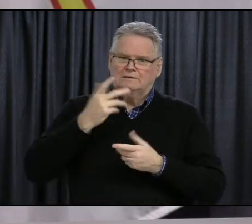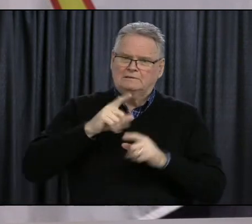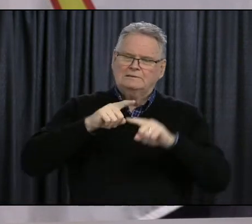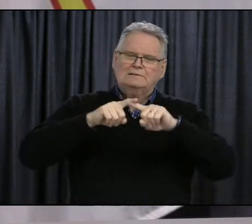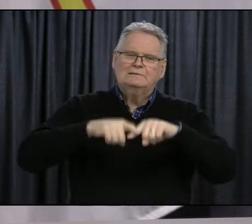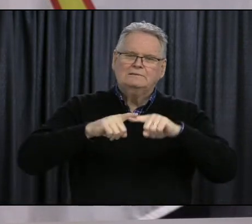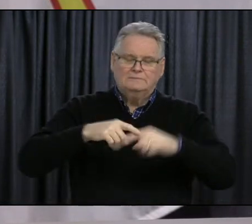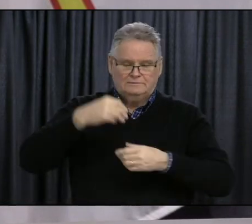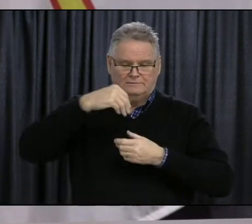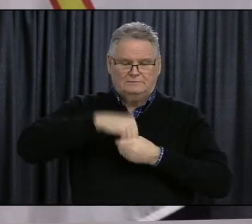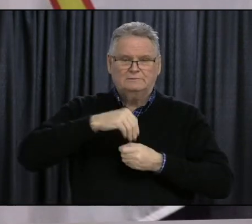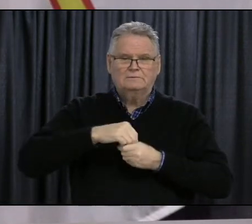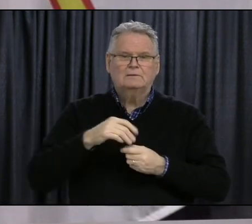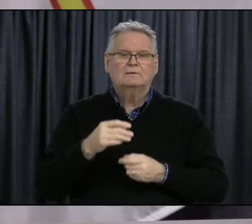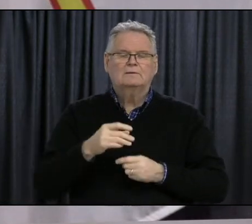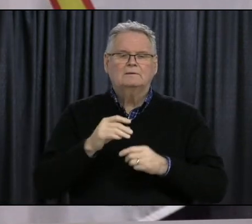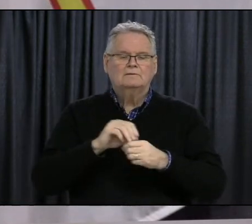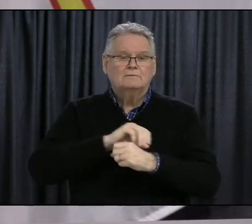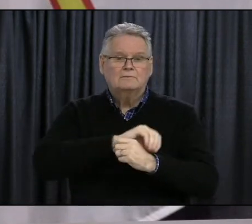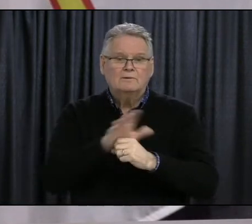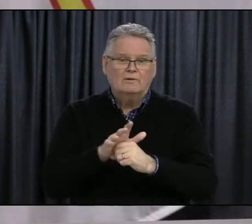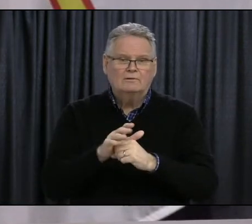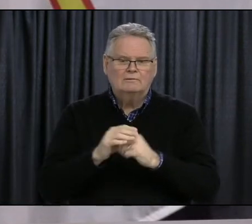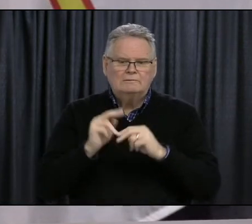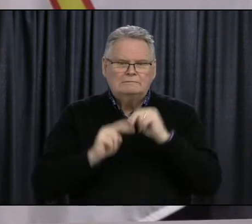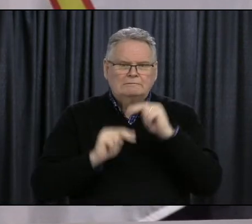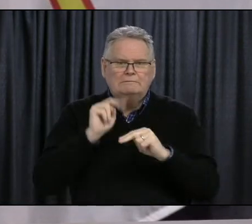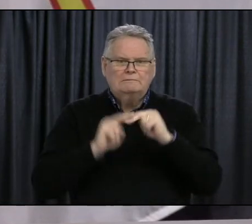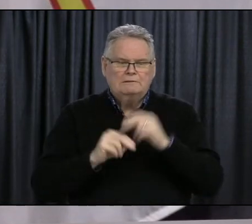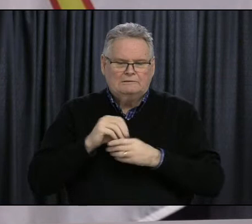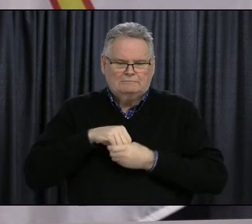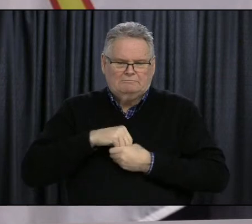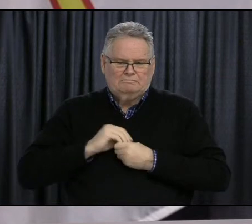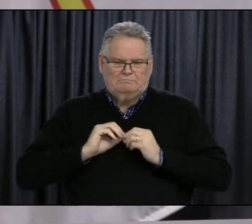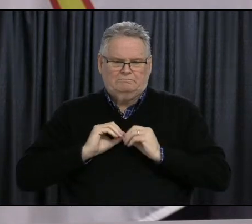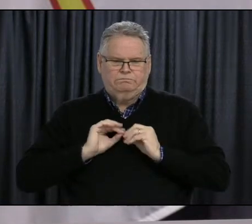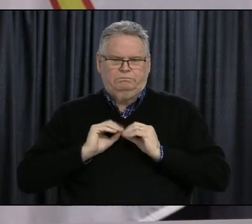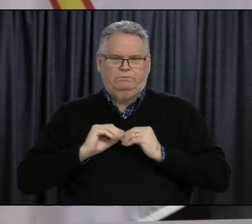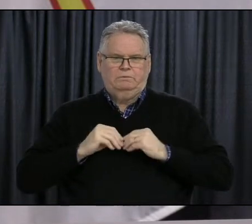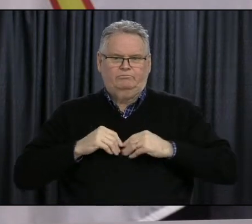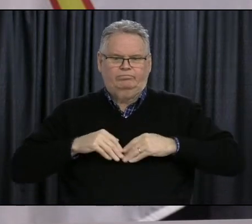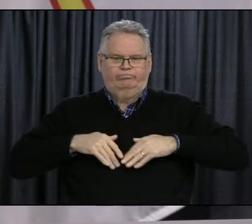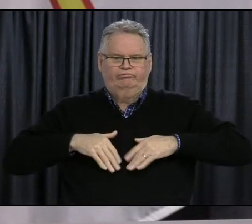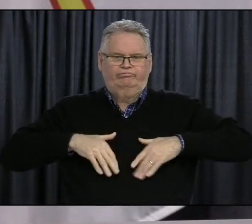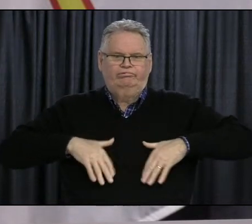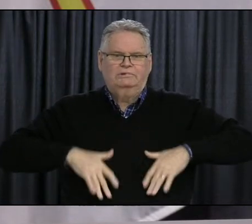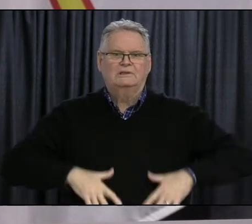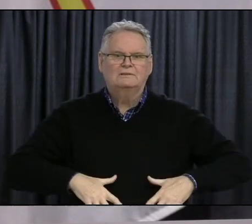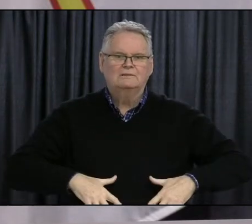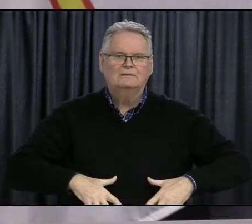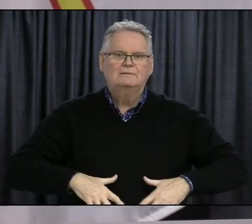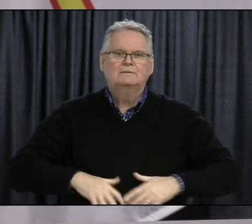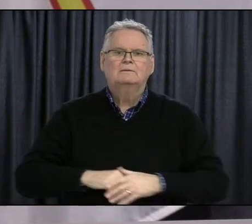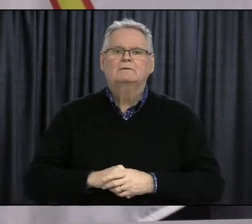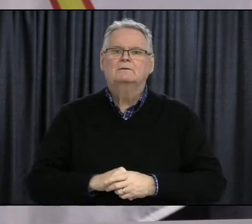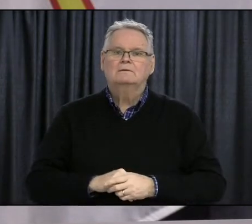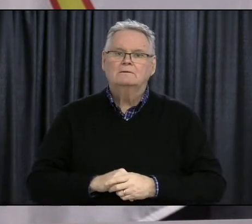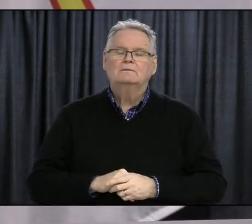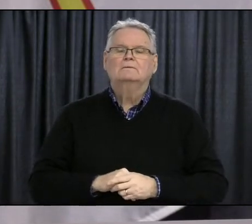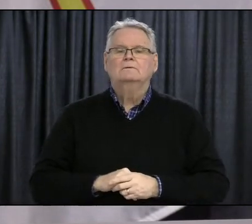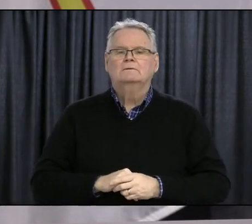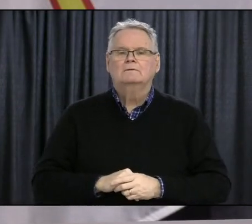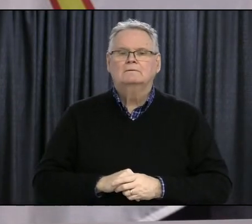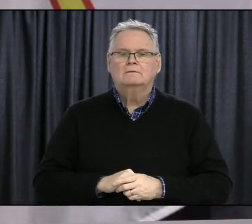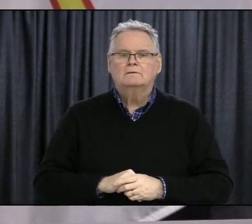viral load to build up enough for the test to detect it. If the swab is taken early in the course of the illness, it could